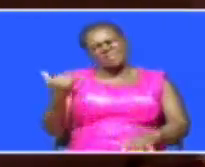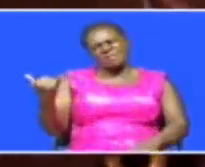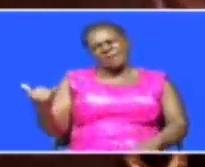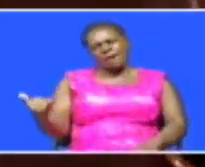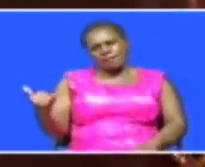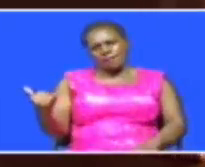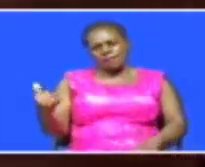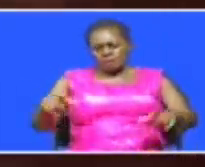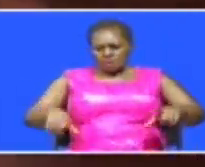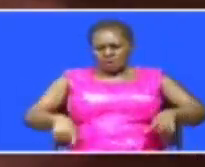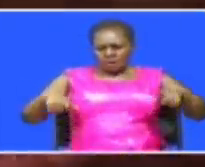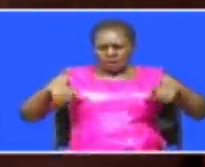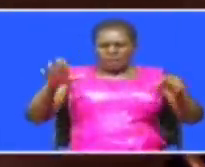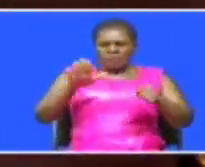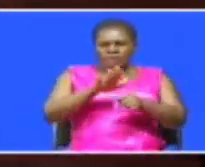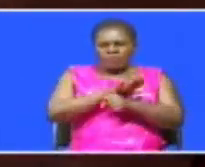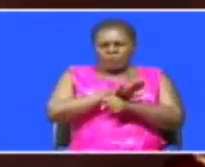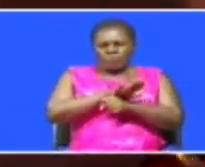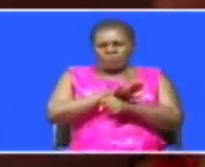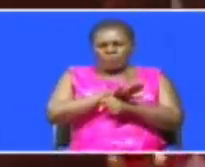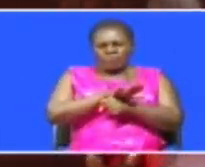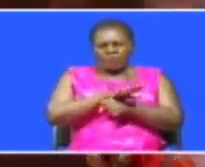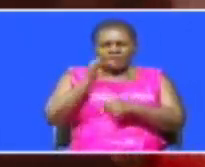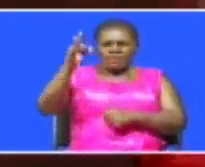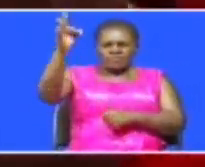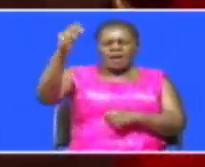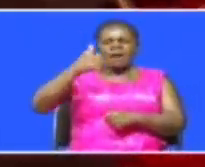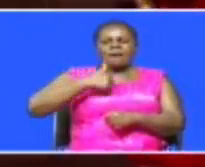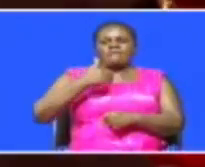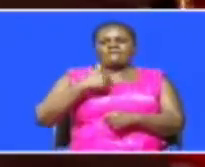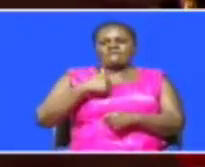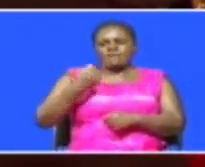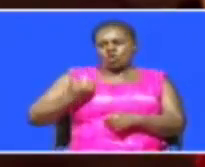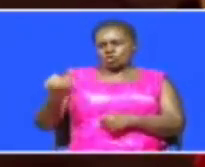with all, you know, a whole hell of life ahead of her.